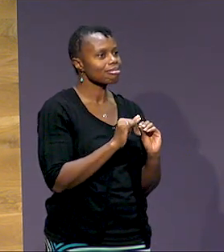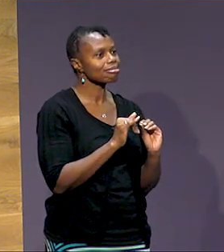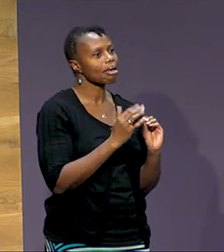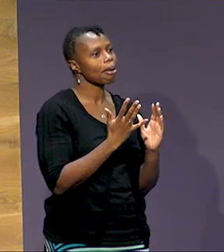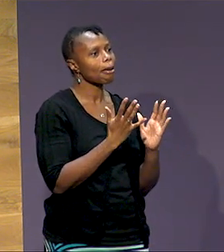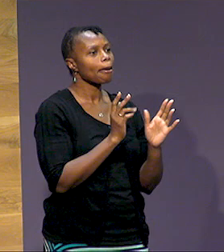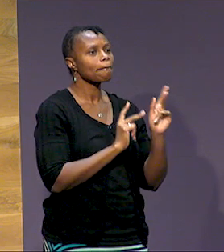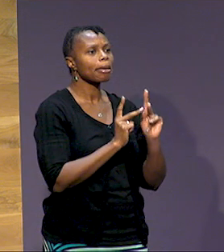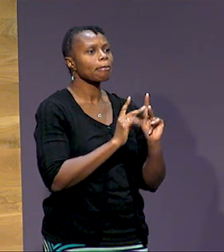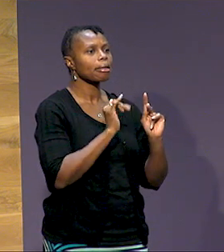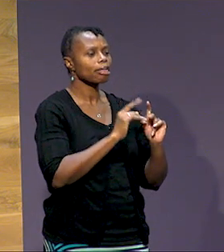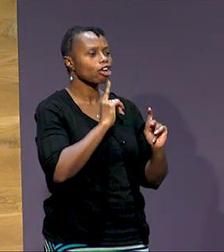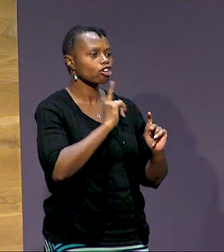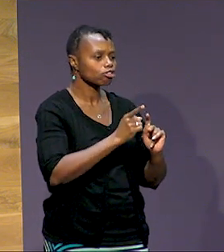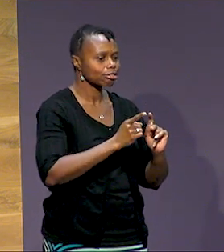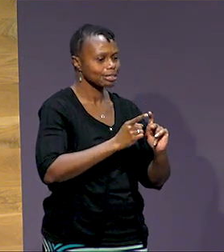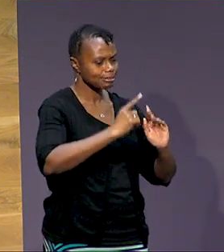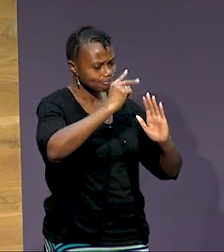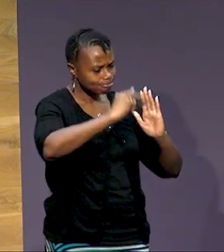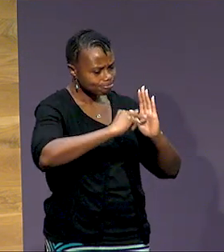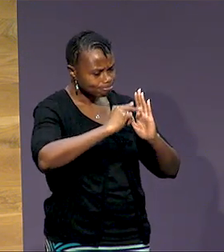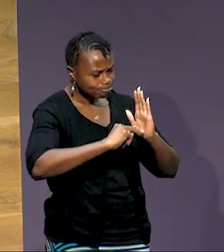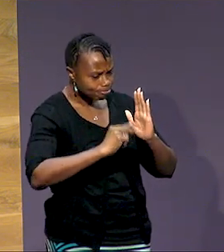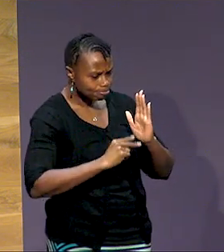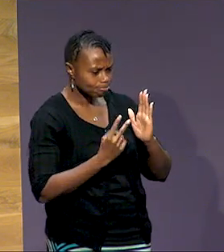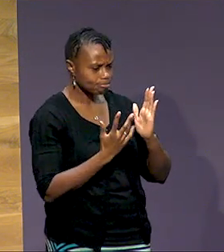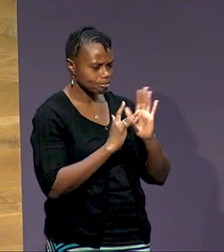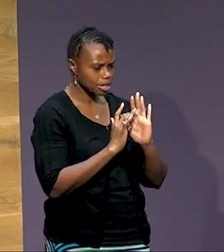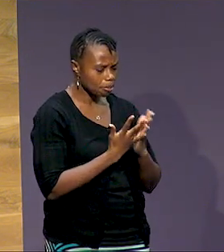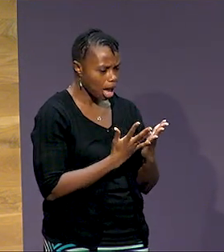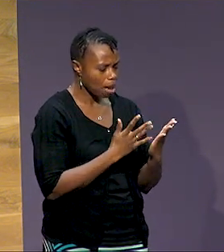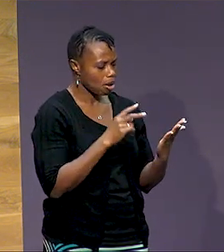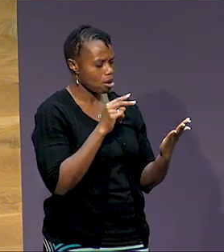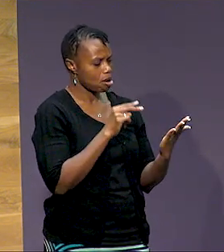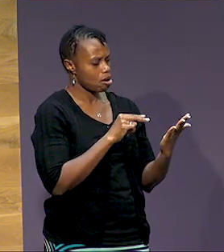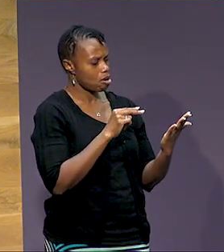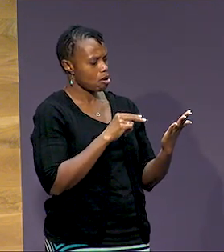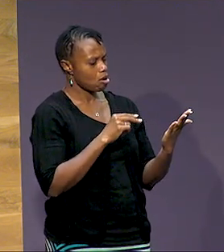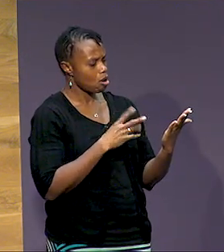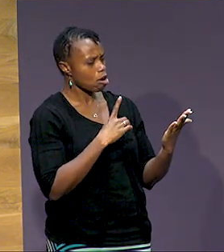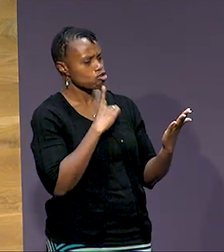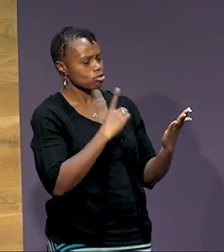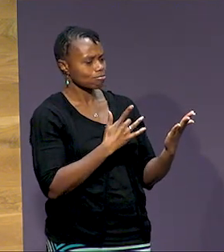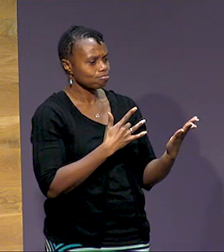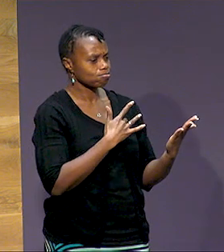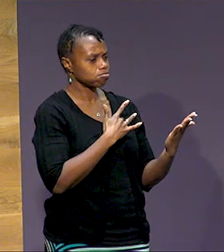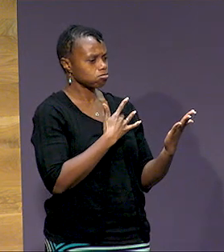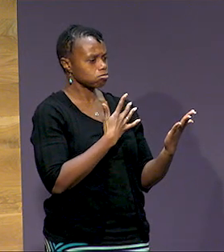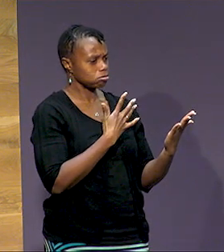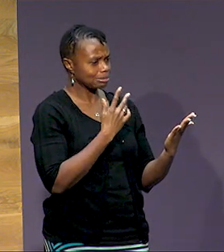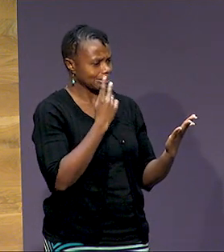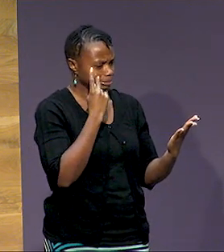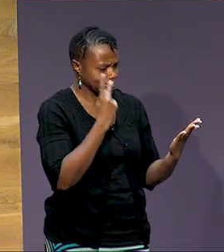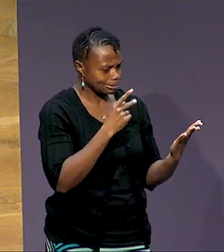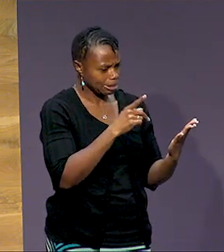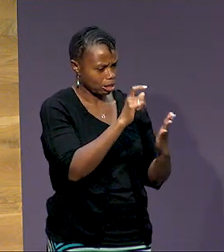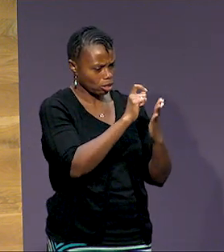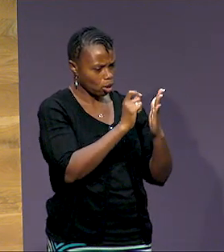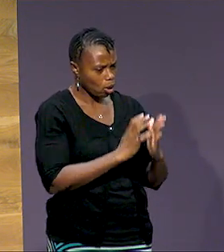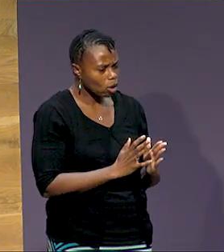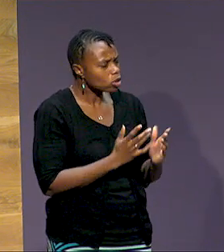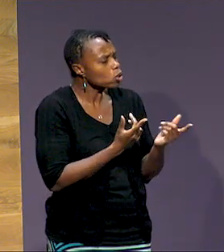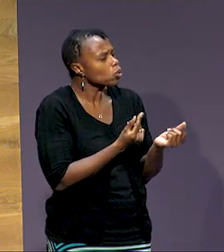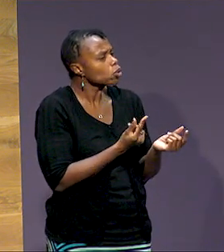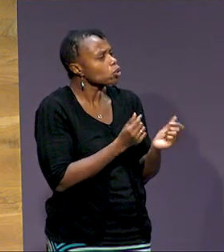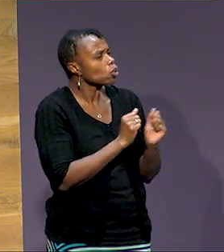with and engaging the story of the Bible to pull back the curtain and watch what authors in various books of the text are doing from a